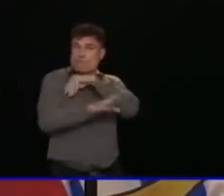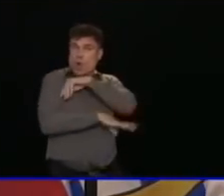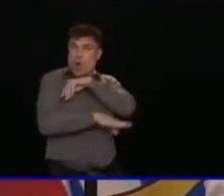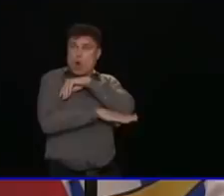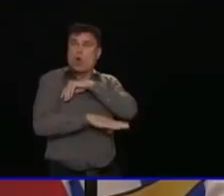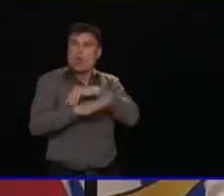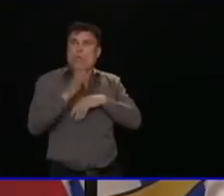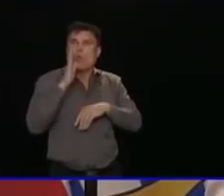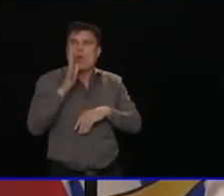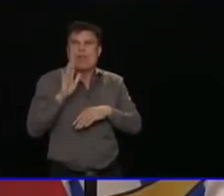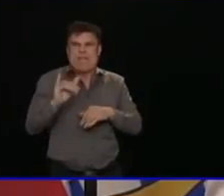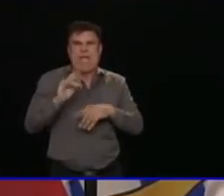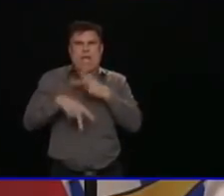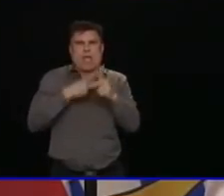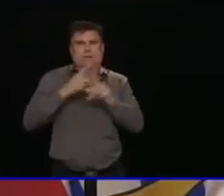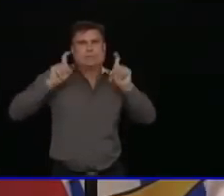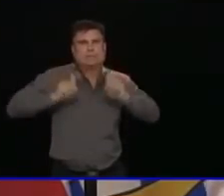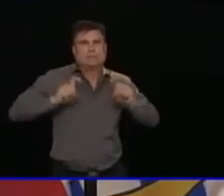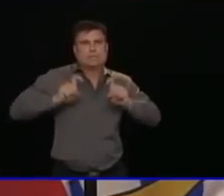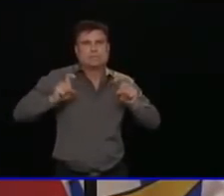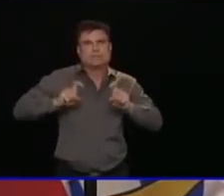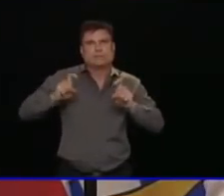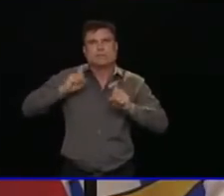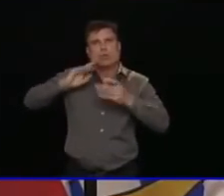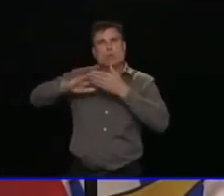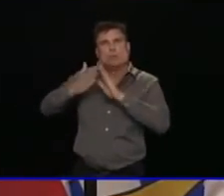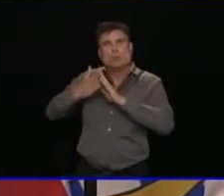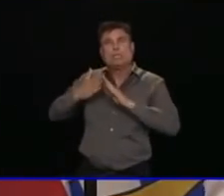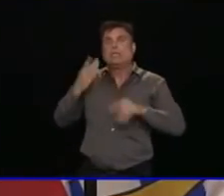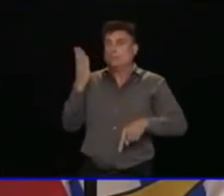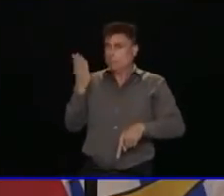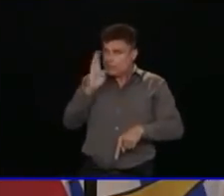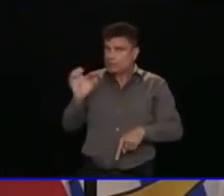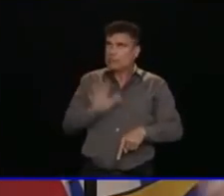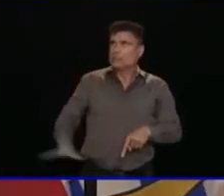toolkit to help us, particularly in more remote